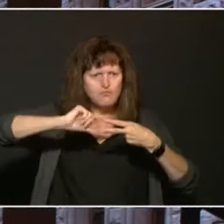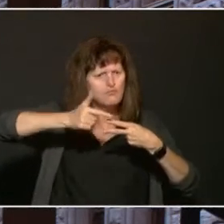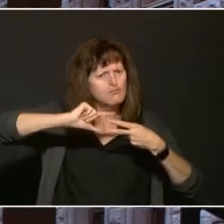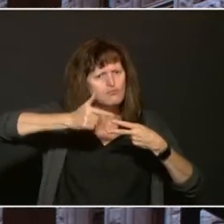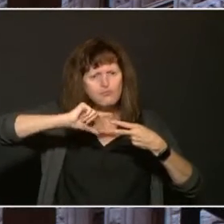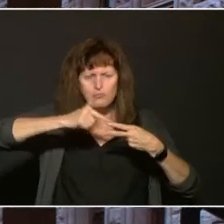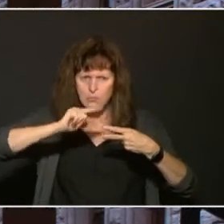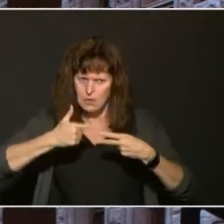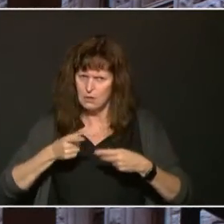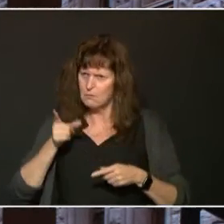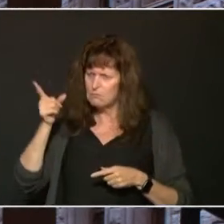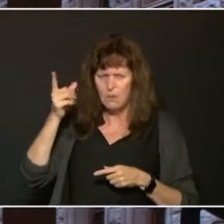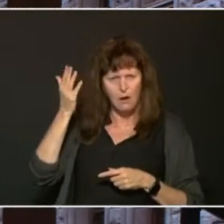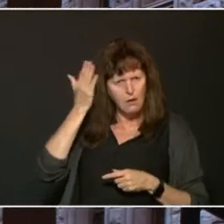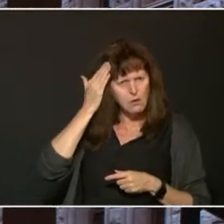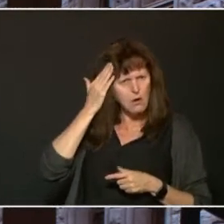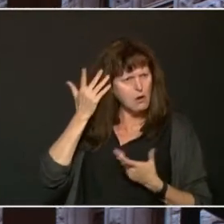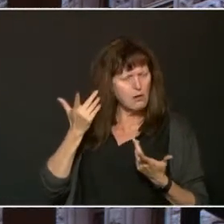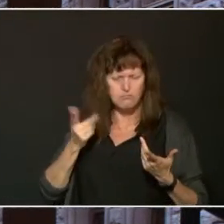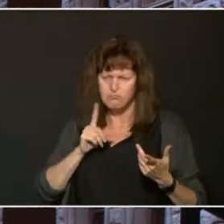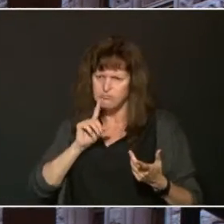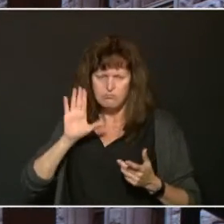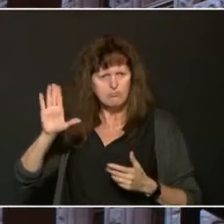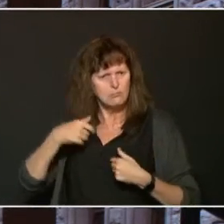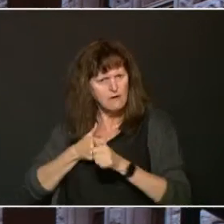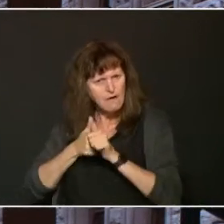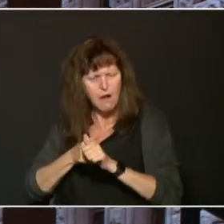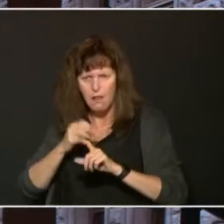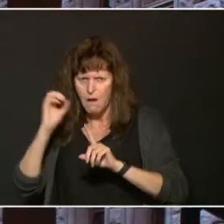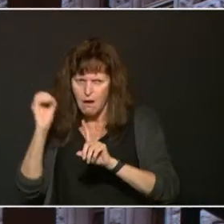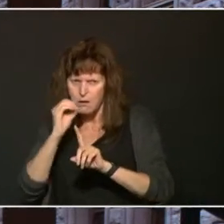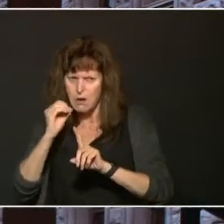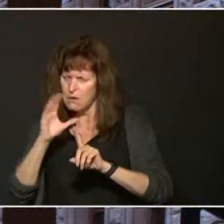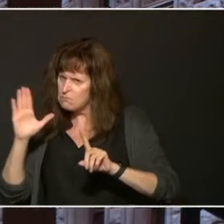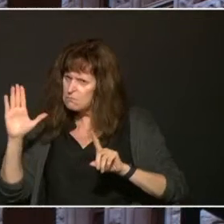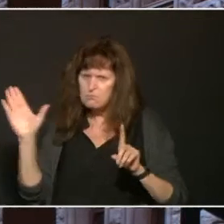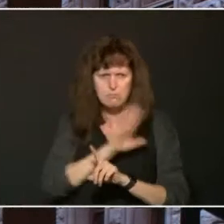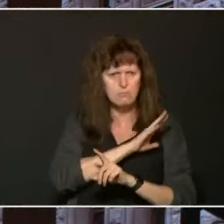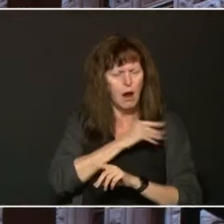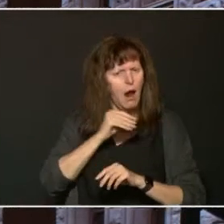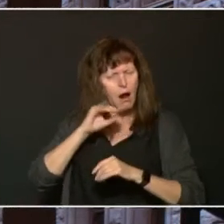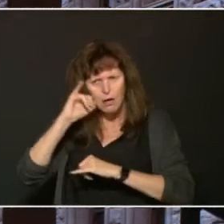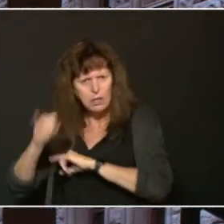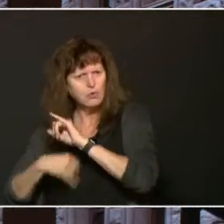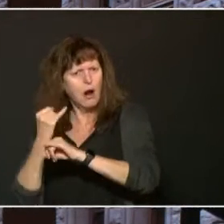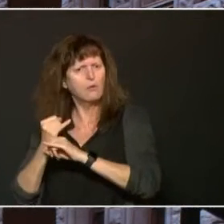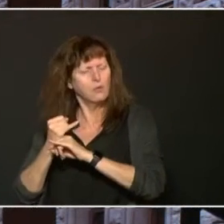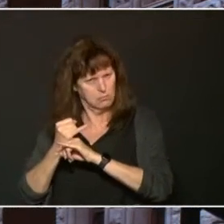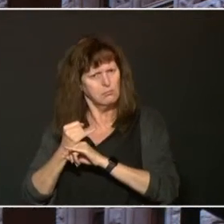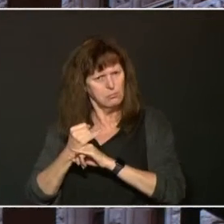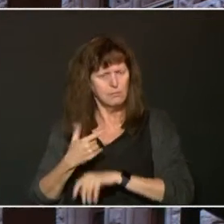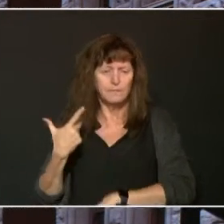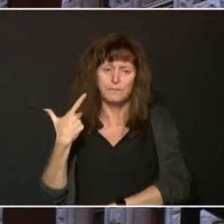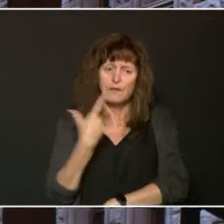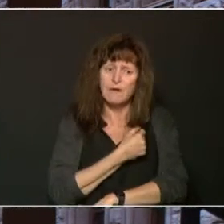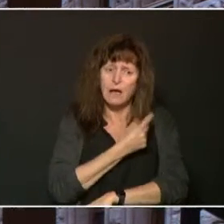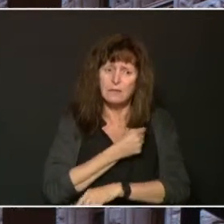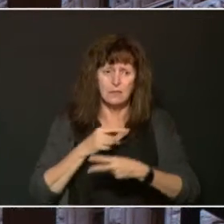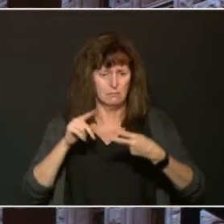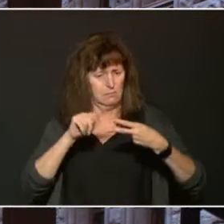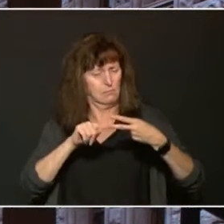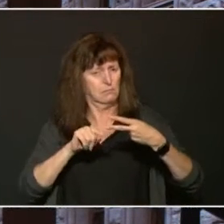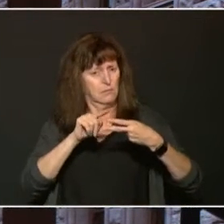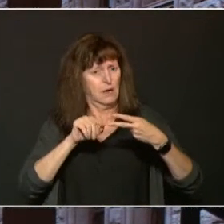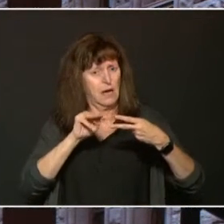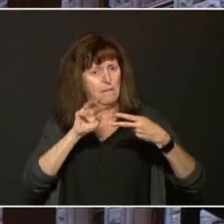in Canada and internationally. These vaccines, the mRNA vaccines I'll speak to specifically, are authorized for the same